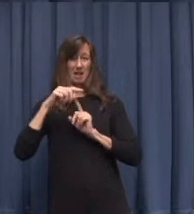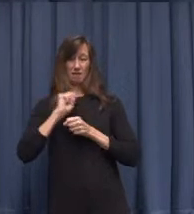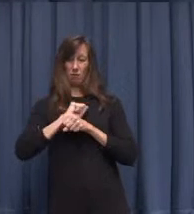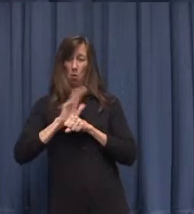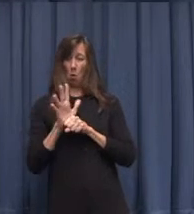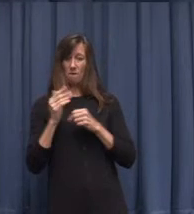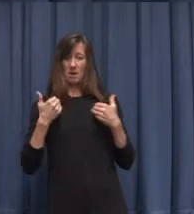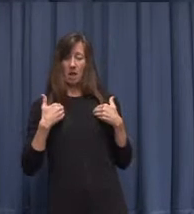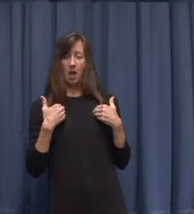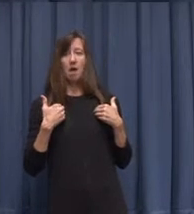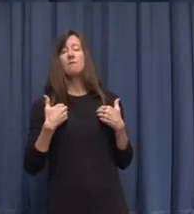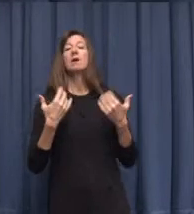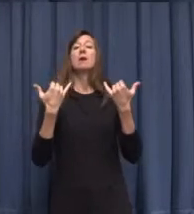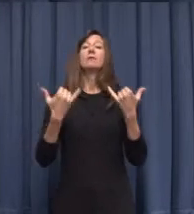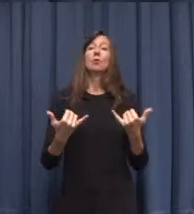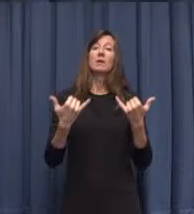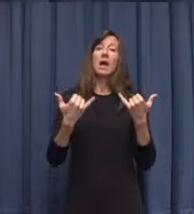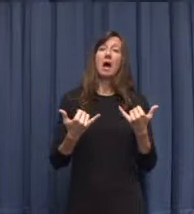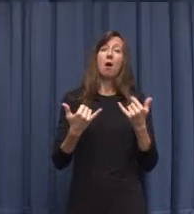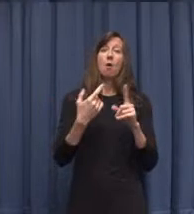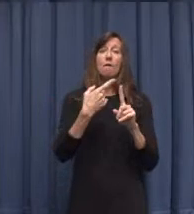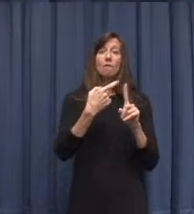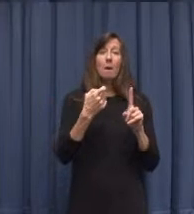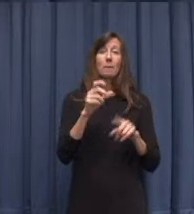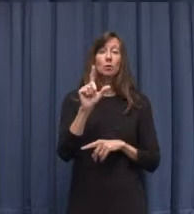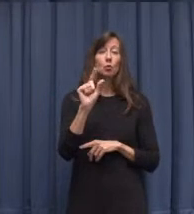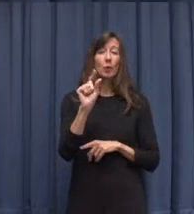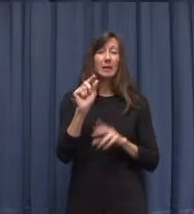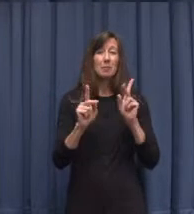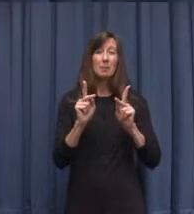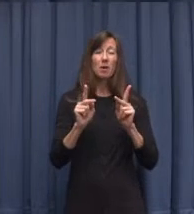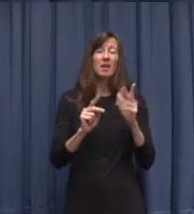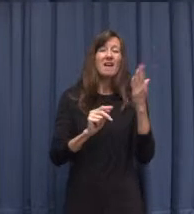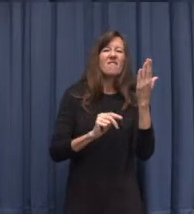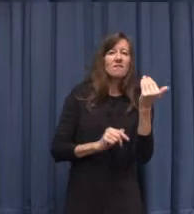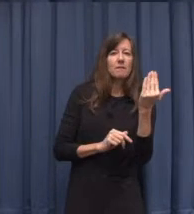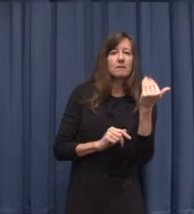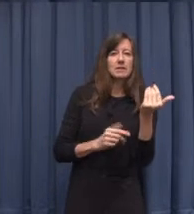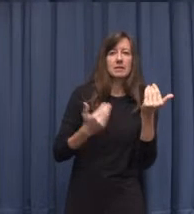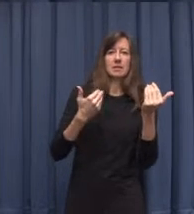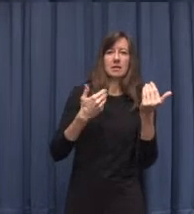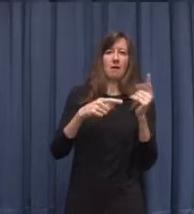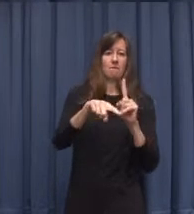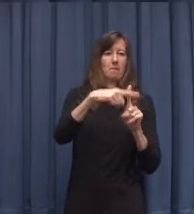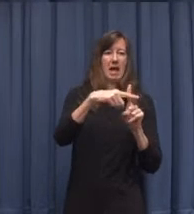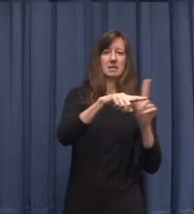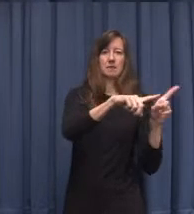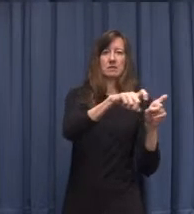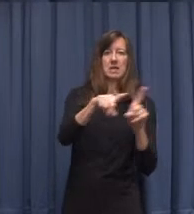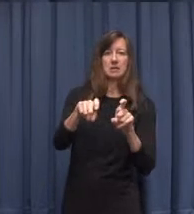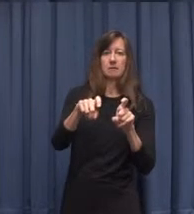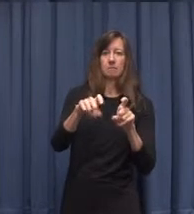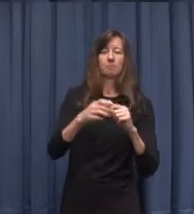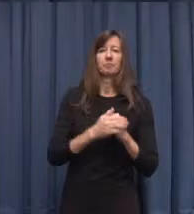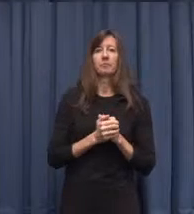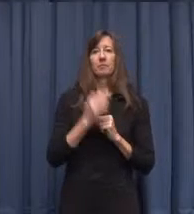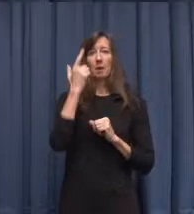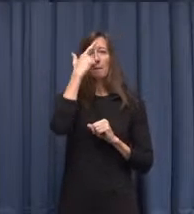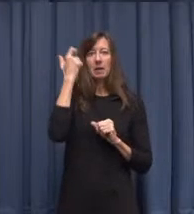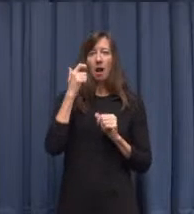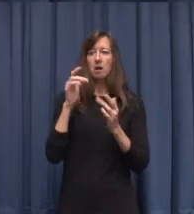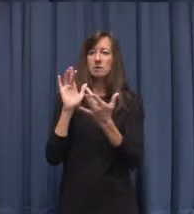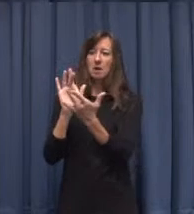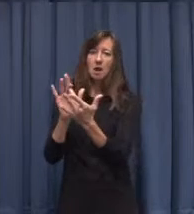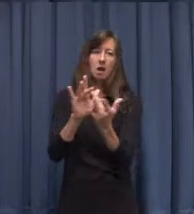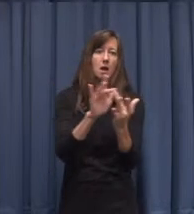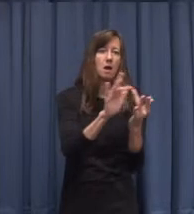now 15 of those approximately 20 have come back positive. And because of their second and third order contacts and